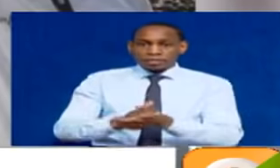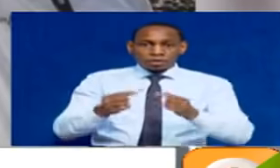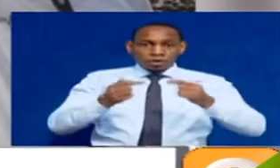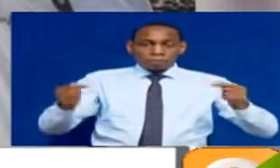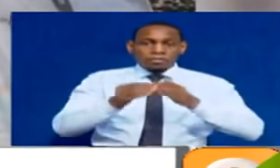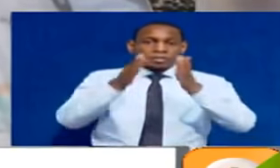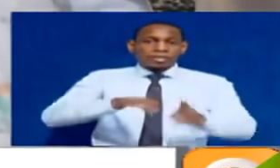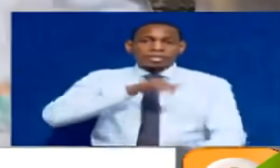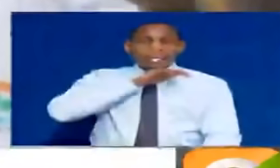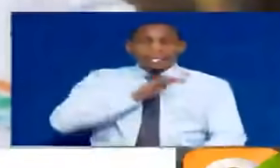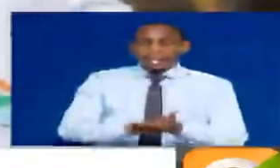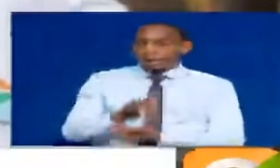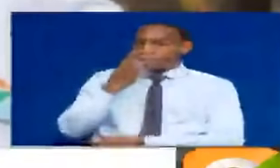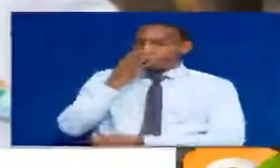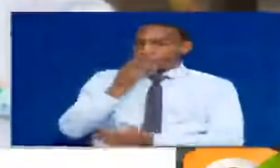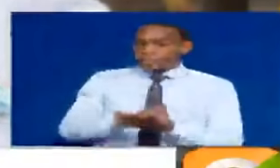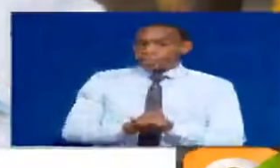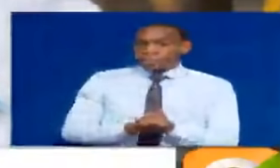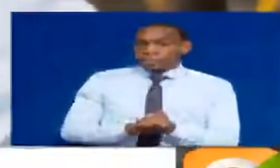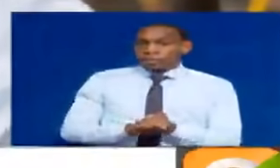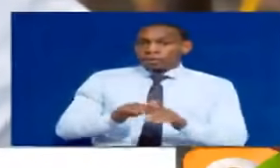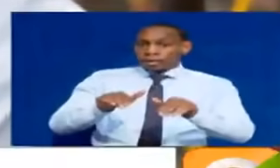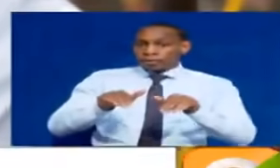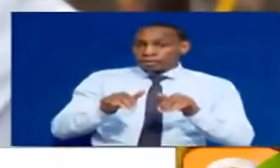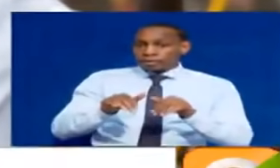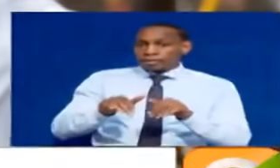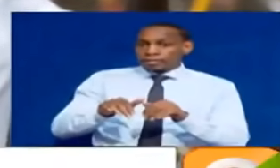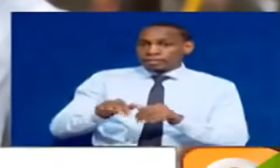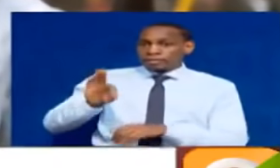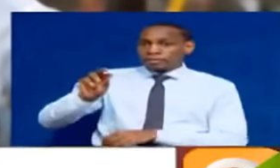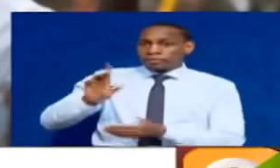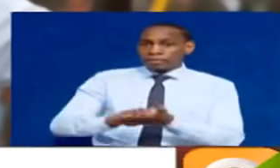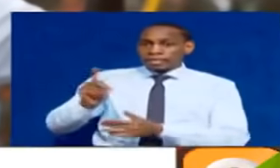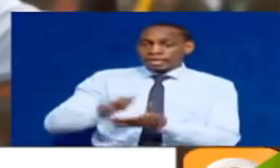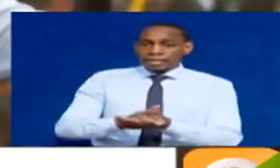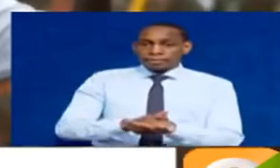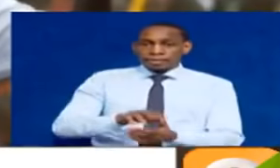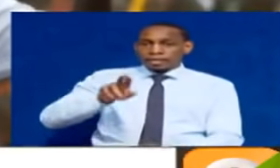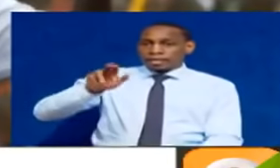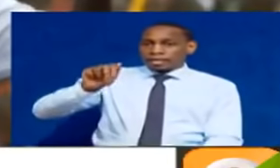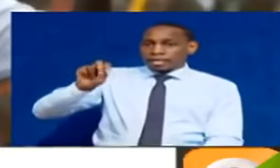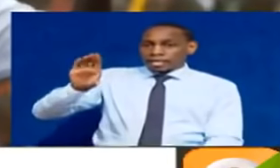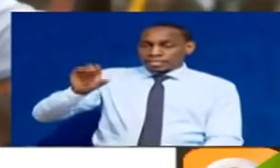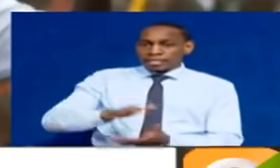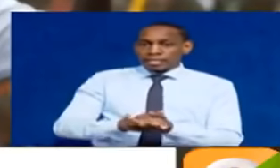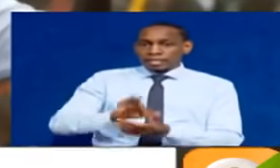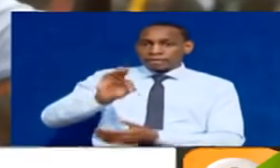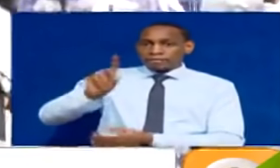Opposition Chief Raila Odinga and his Orange Party ostensibly holding Ford Kenya, ANC and Wiper, and by extension,